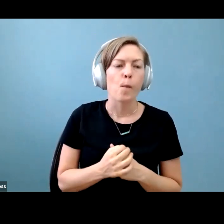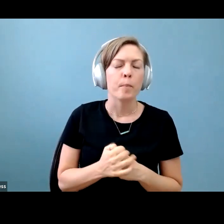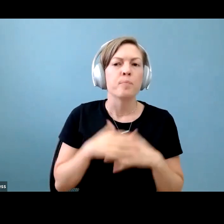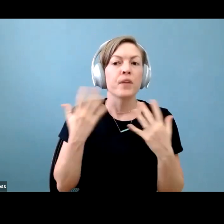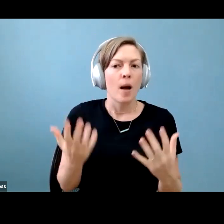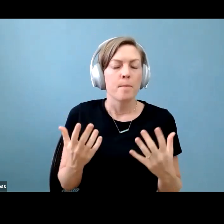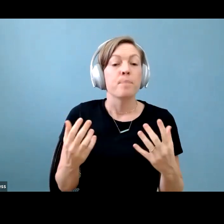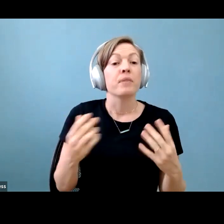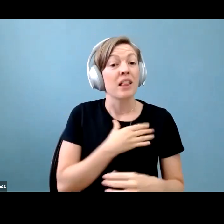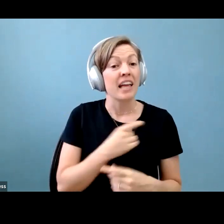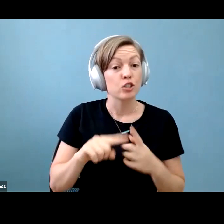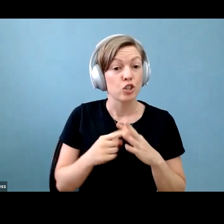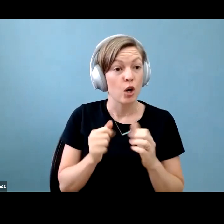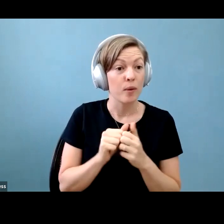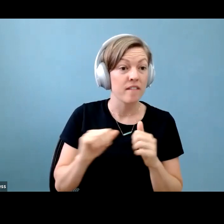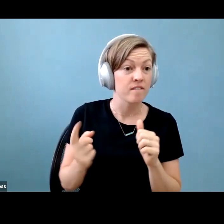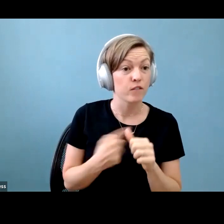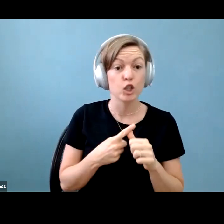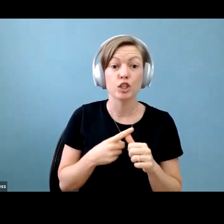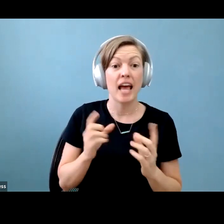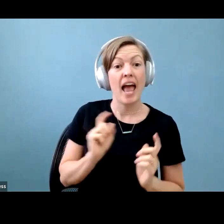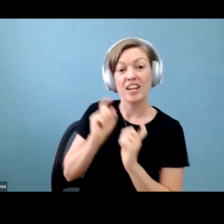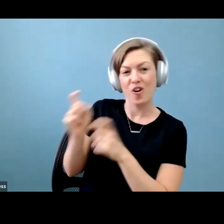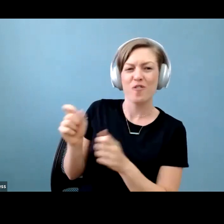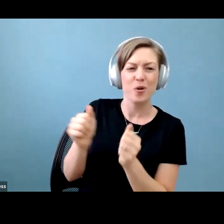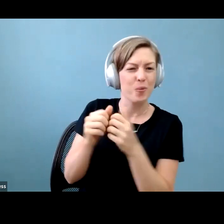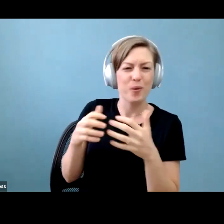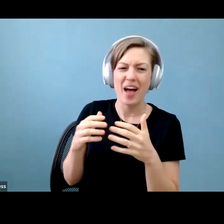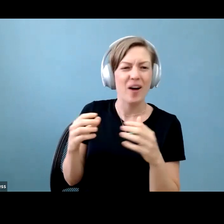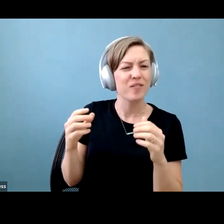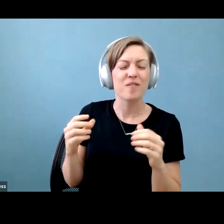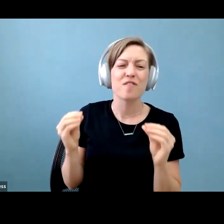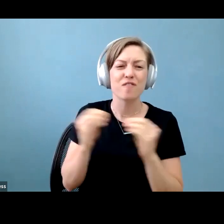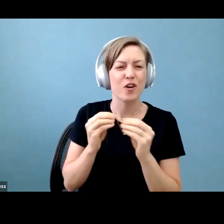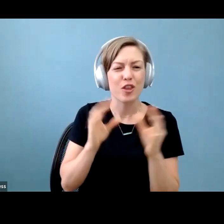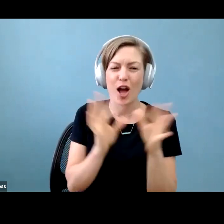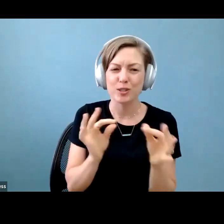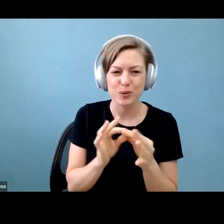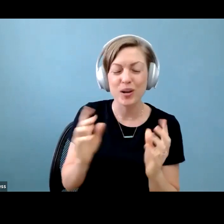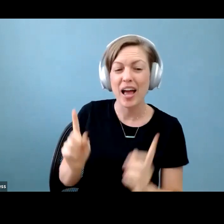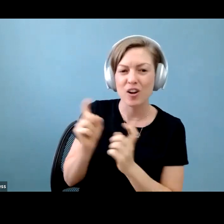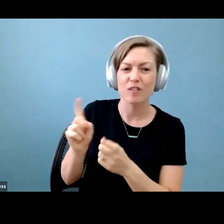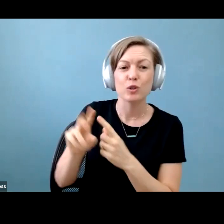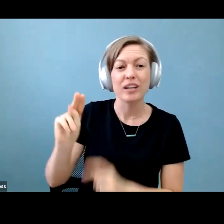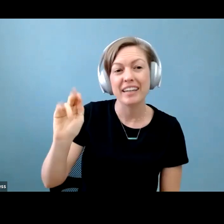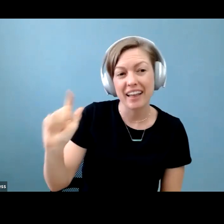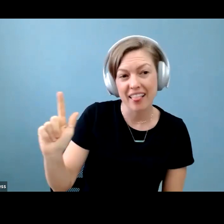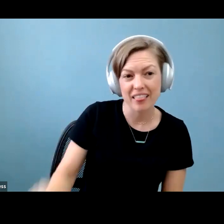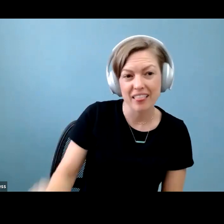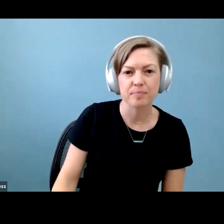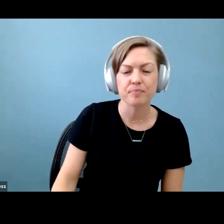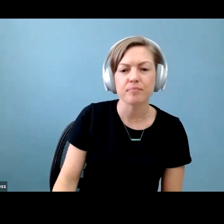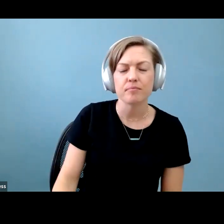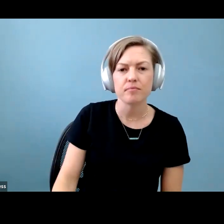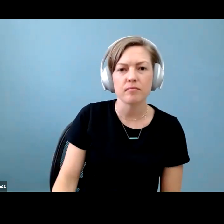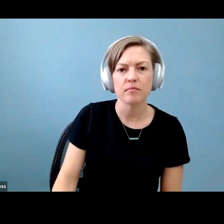I'd like to start with my first handover. Without further ado, I'd like to hand over to Neil Baer, Dr. Neil Baer